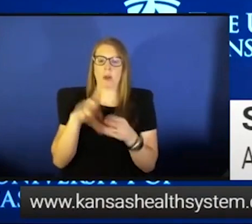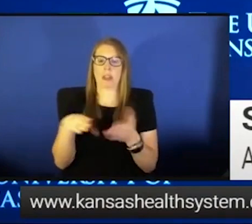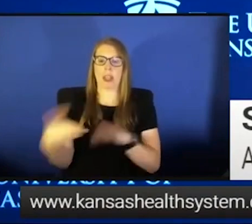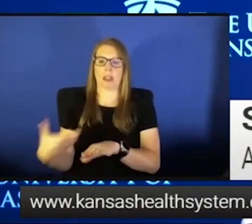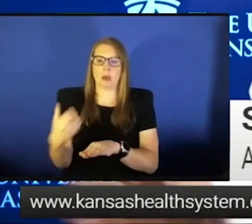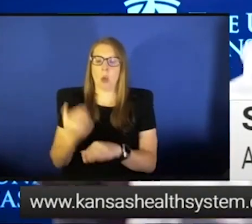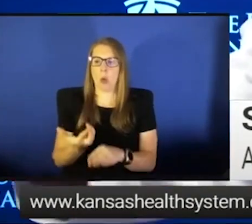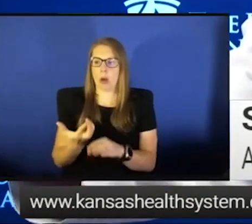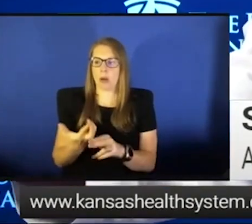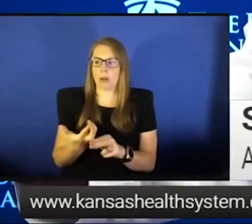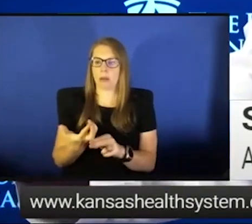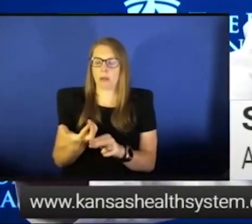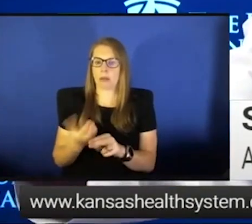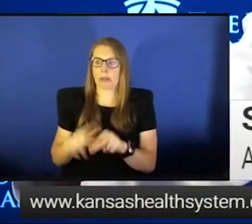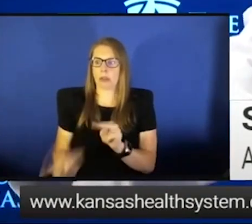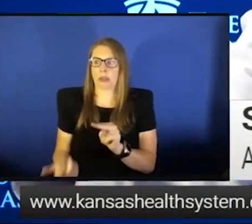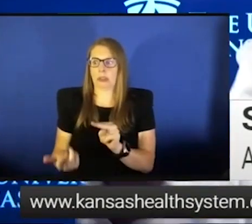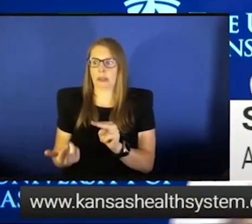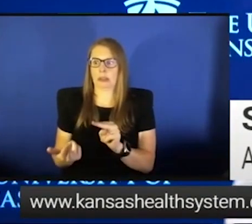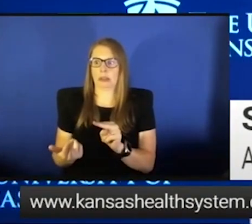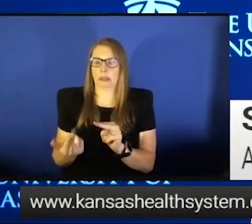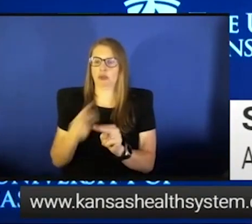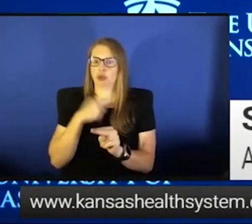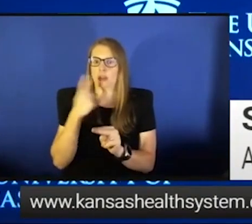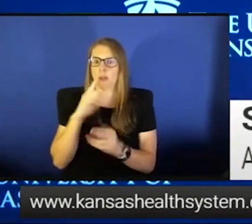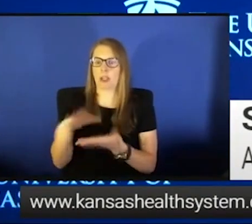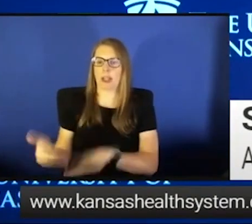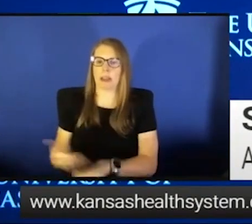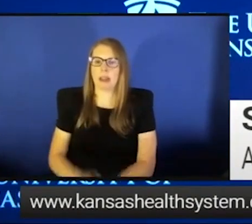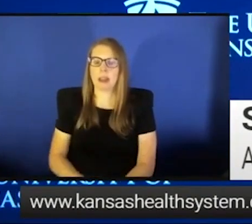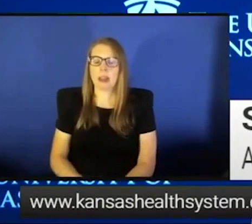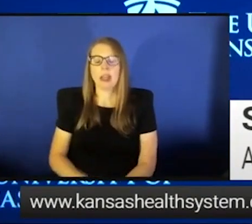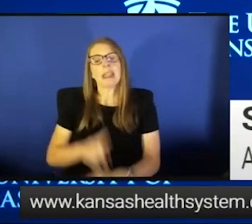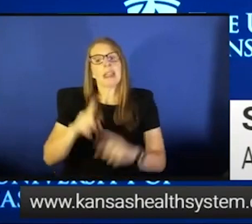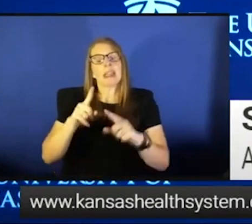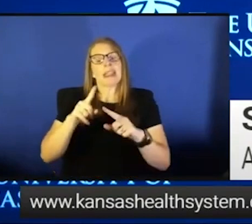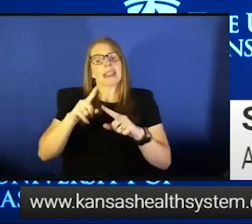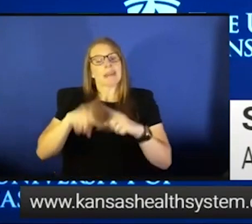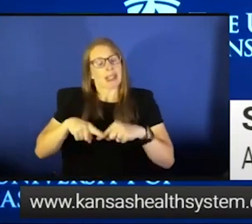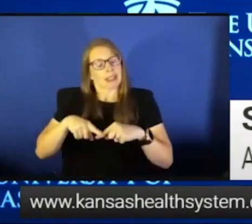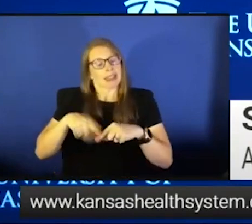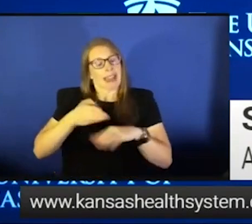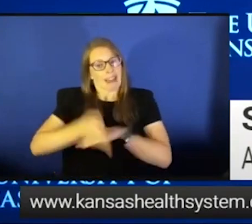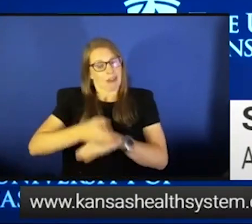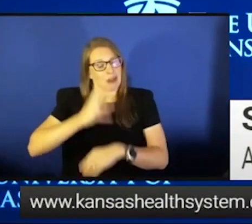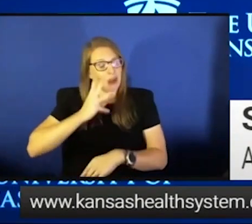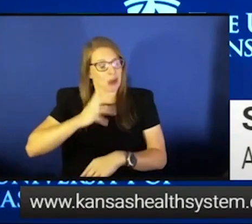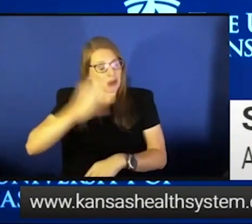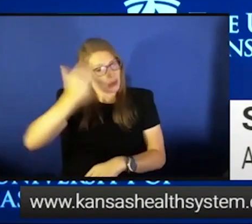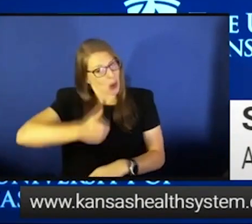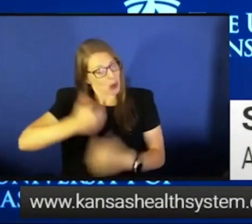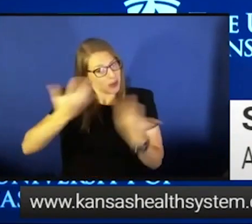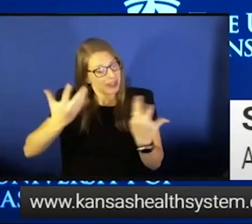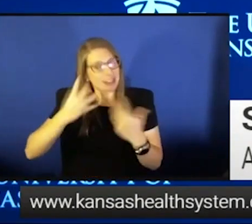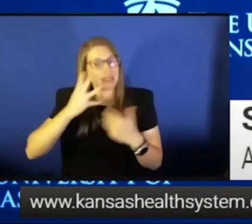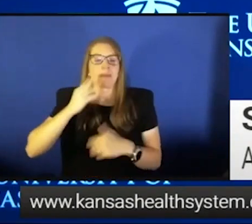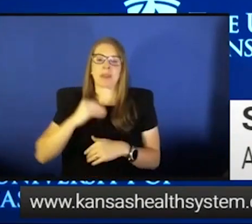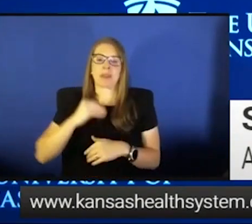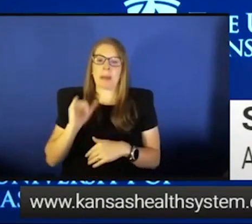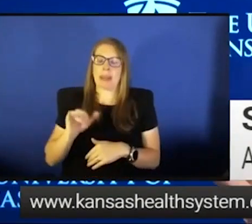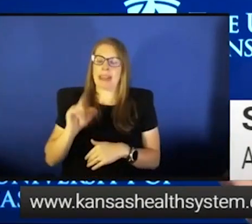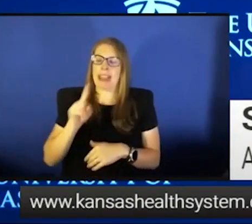risk of death? Now, that's a different question than asking somebody after they've had a stroke. But that answer bounces around a little bit, and I